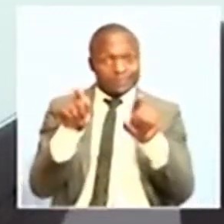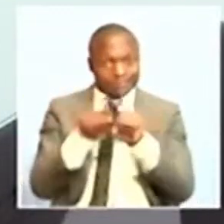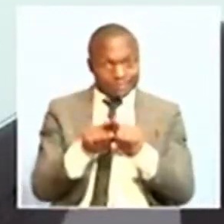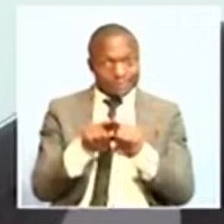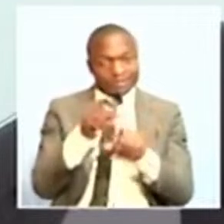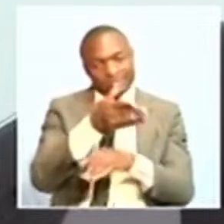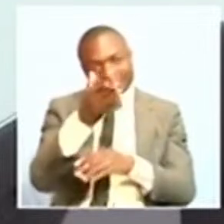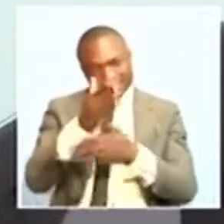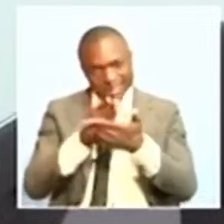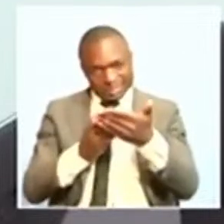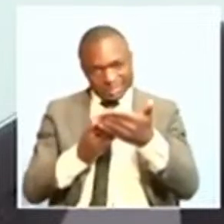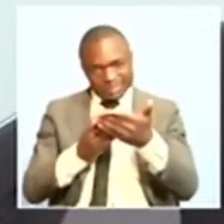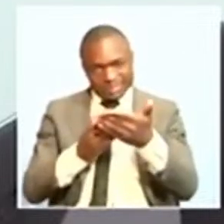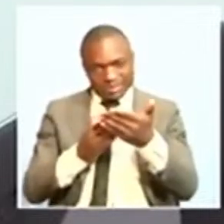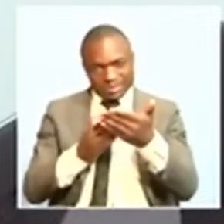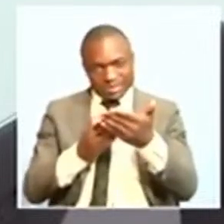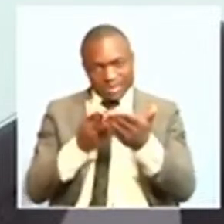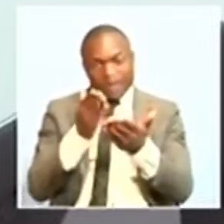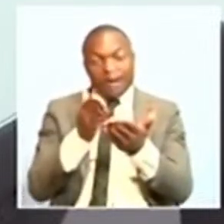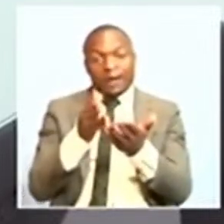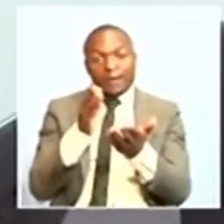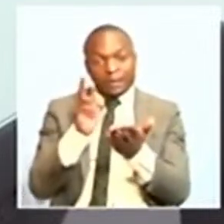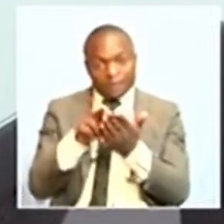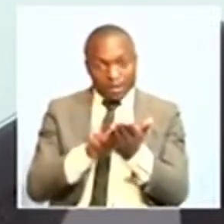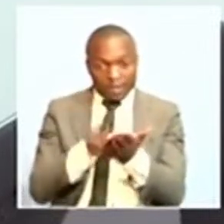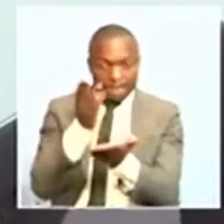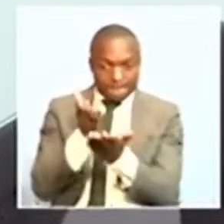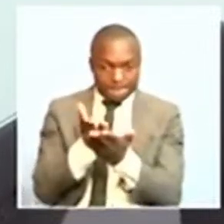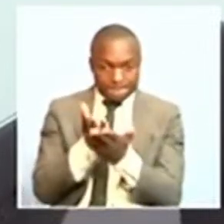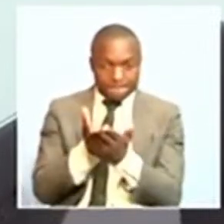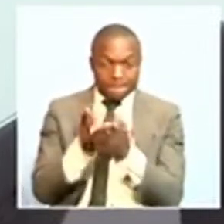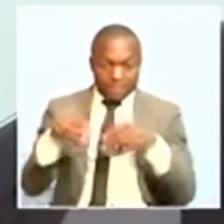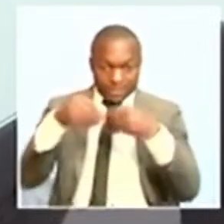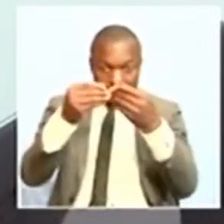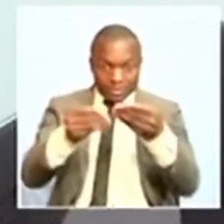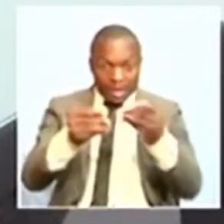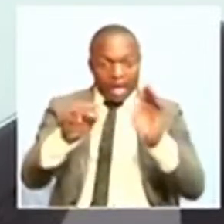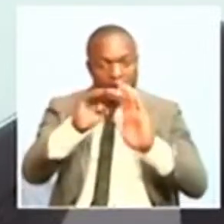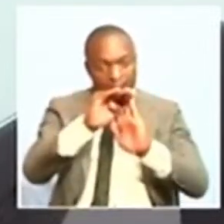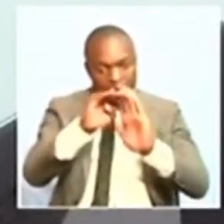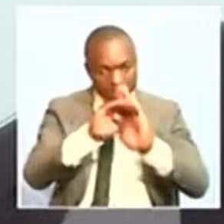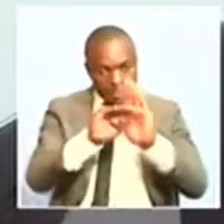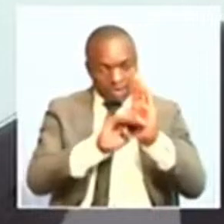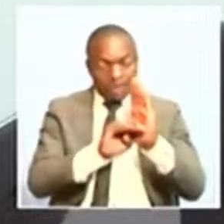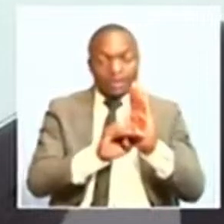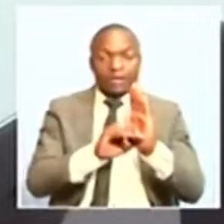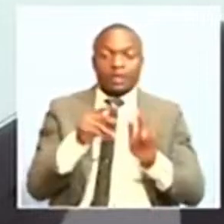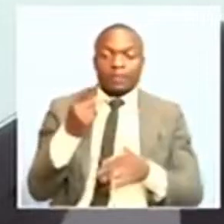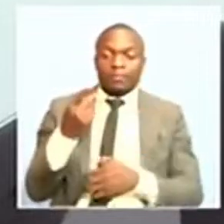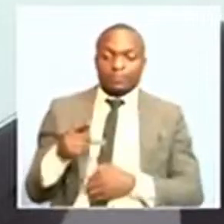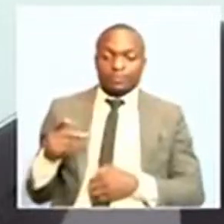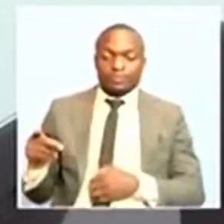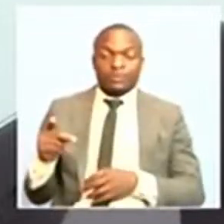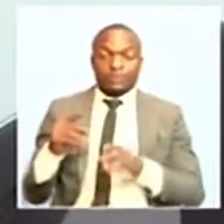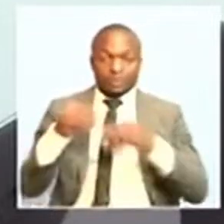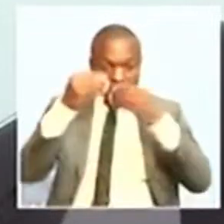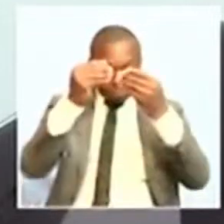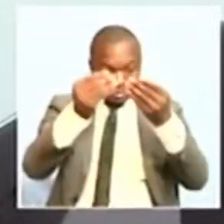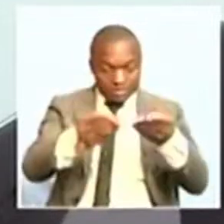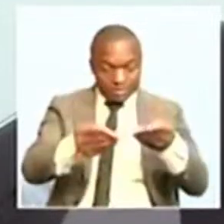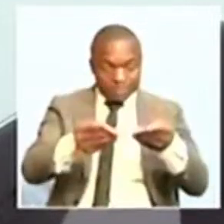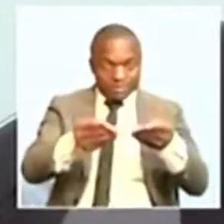there are some measures that have been proposed to revise the list of these goods that will be subjected